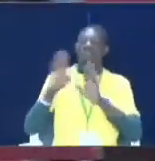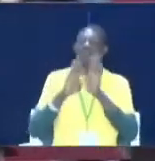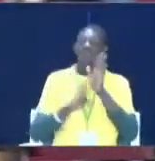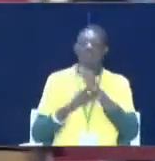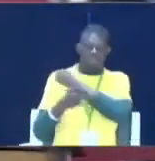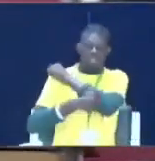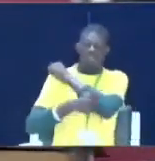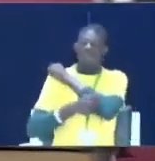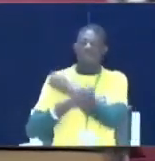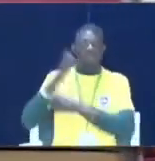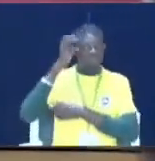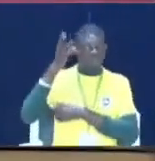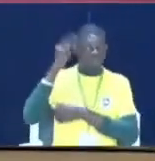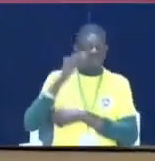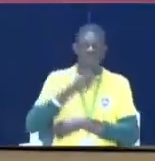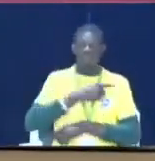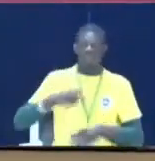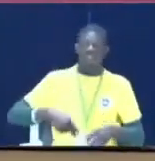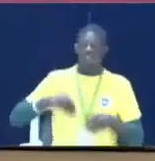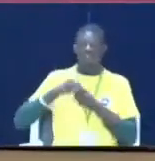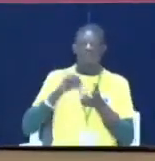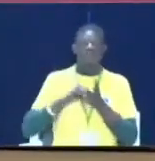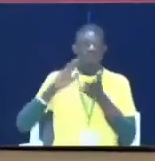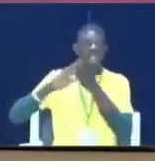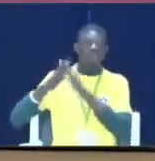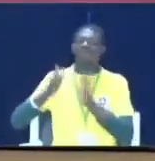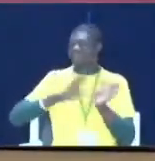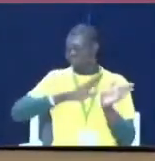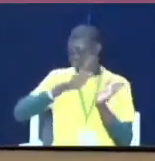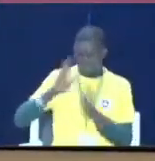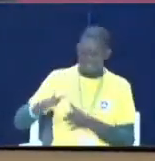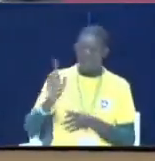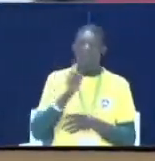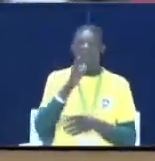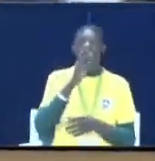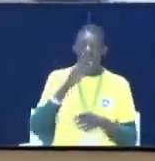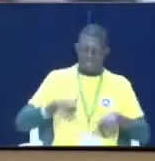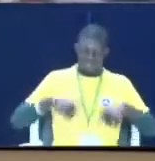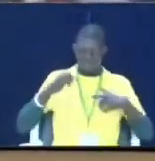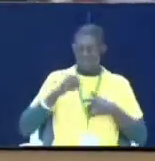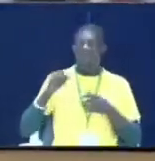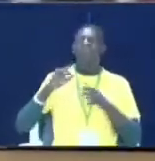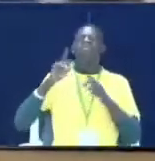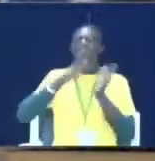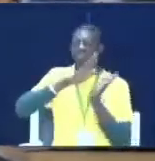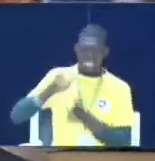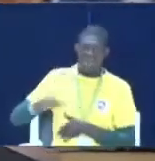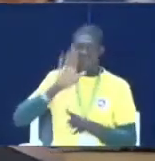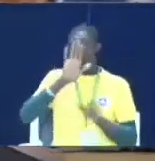God told him he was a prince in his hometown. God told him, live where you are.